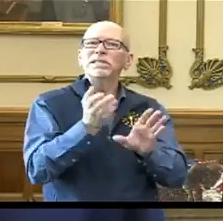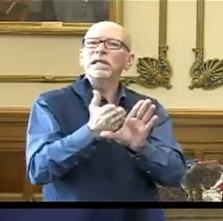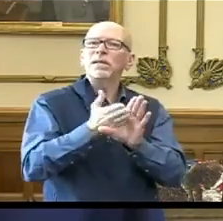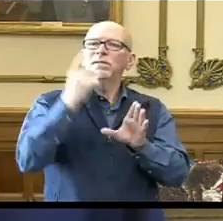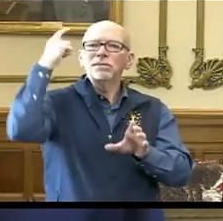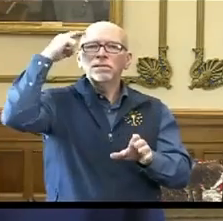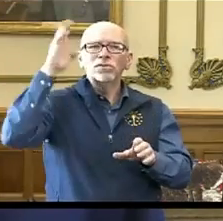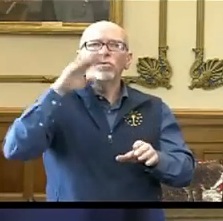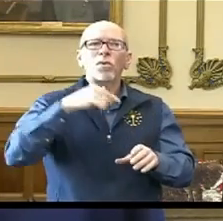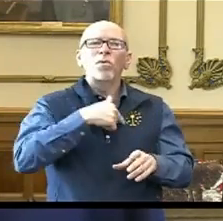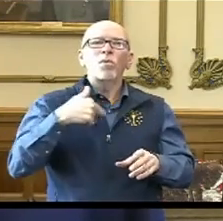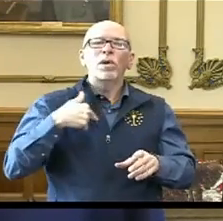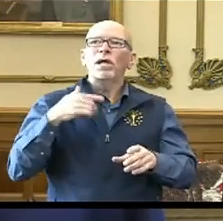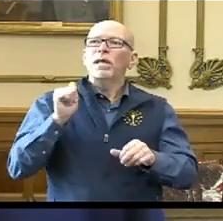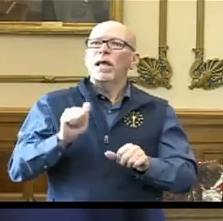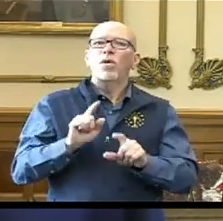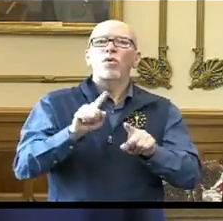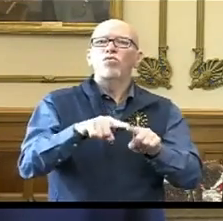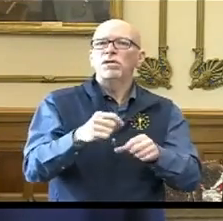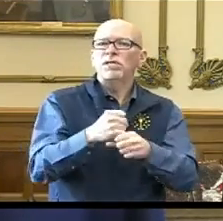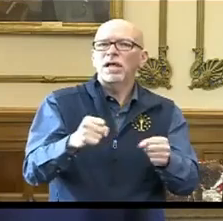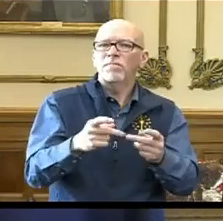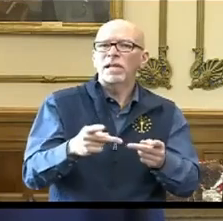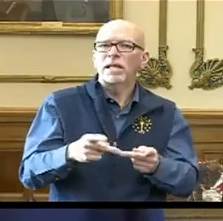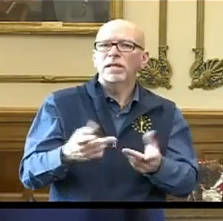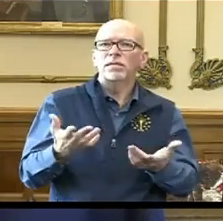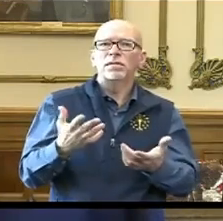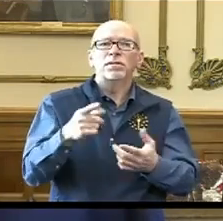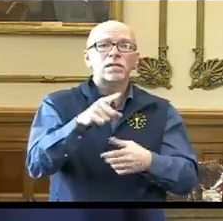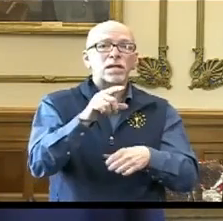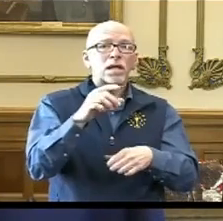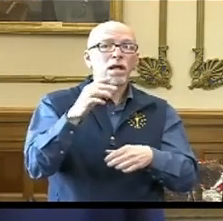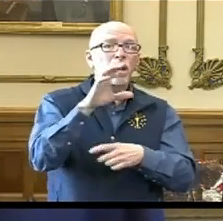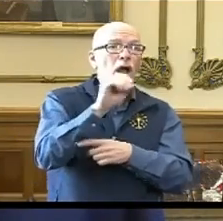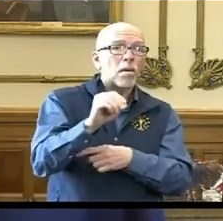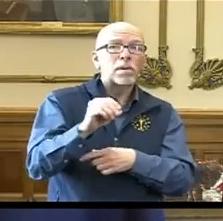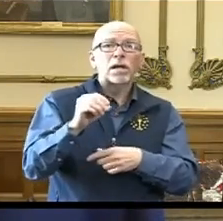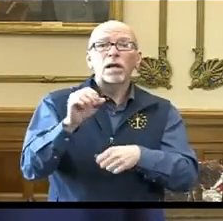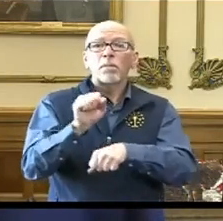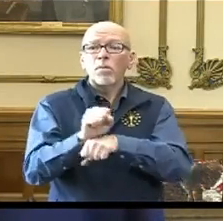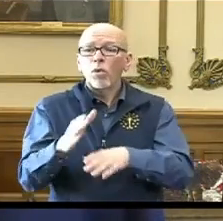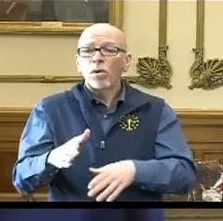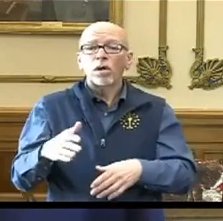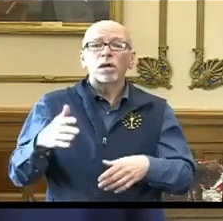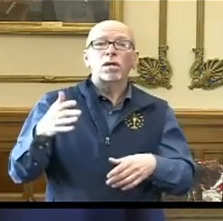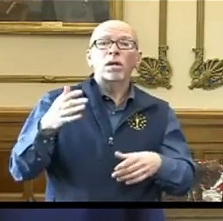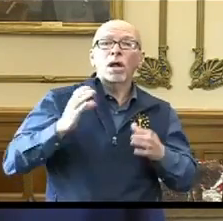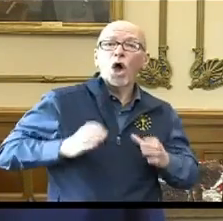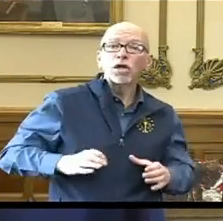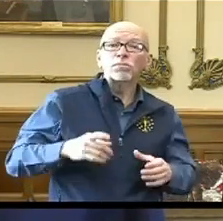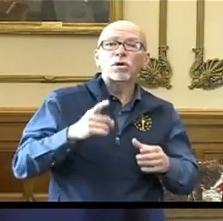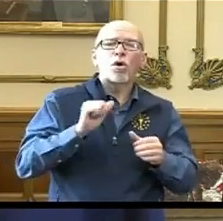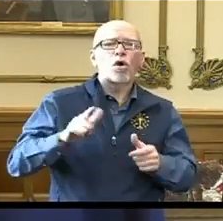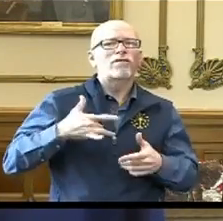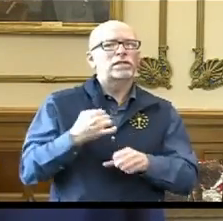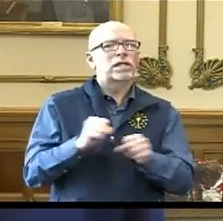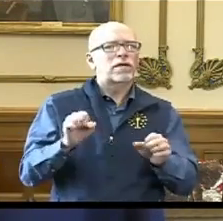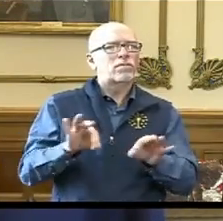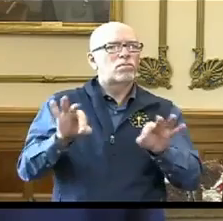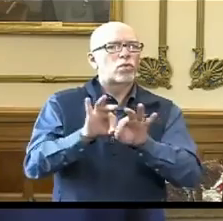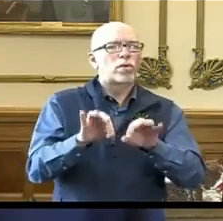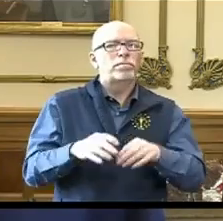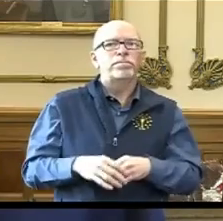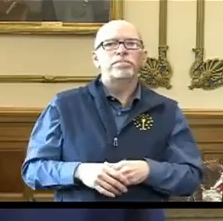we're going into safe places, whether you're a customer or an employee or an employer. And I want to continue to shout